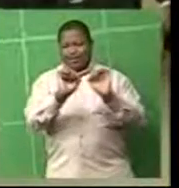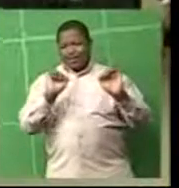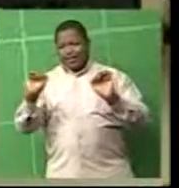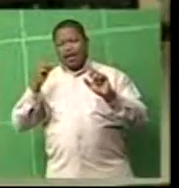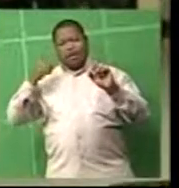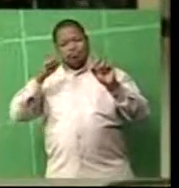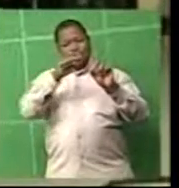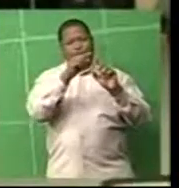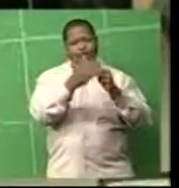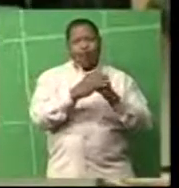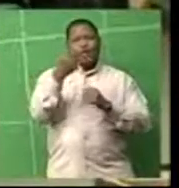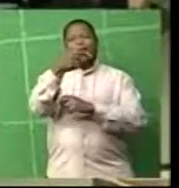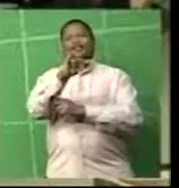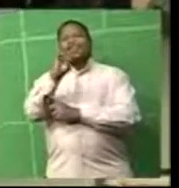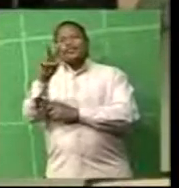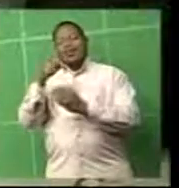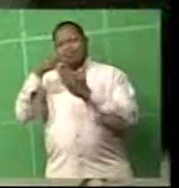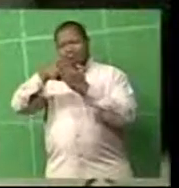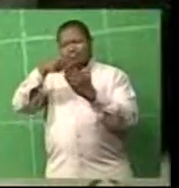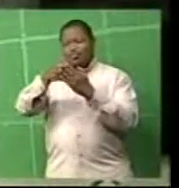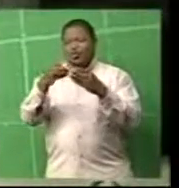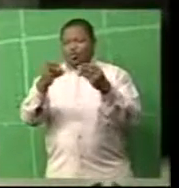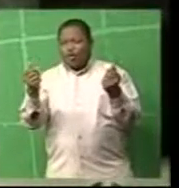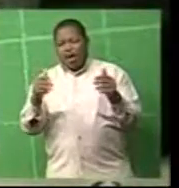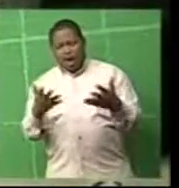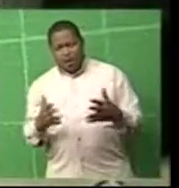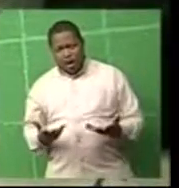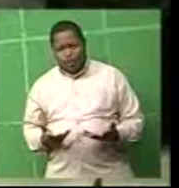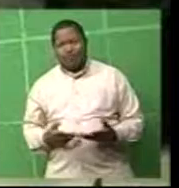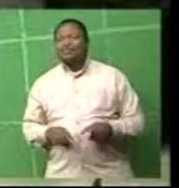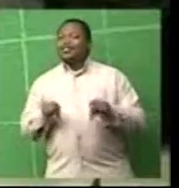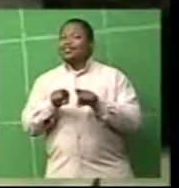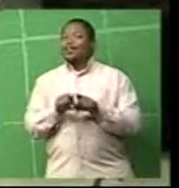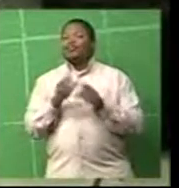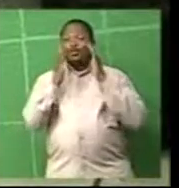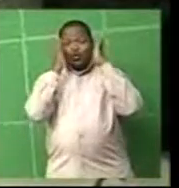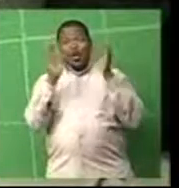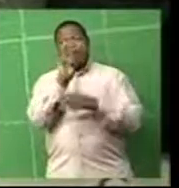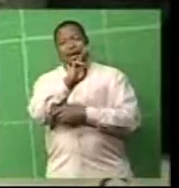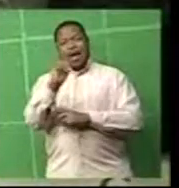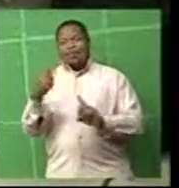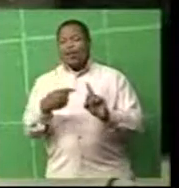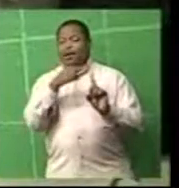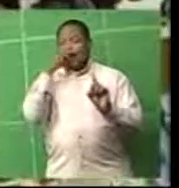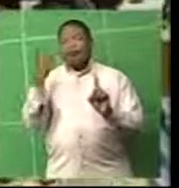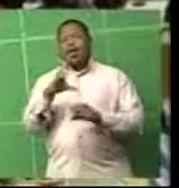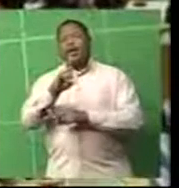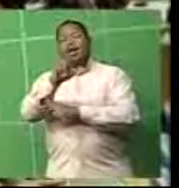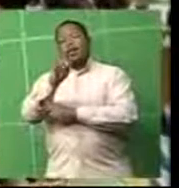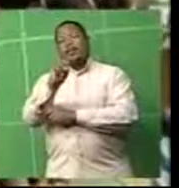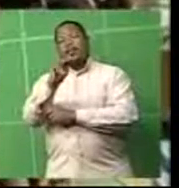Etwete nkulu melewe mshlani shwane vlanguluto ite la panavansi sbosisi so jamini Ozi imkome entwutuwe le konsa